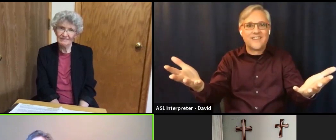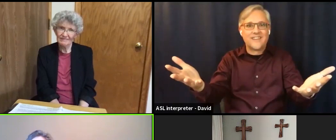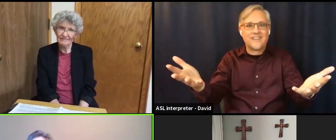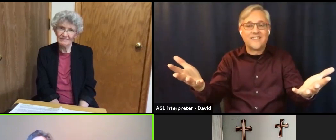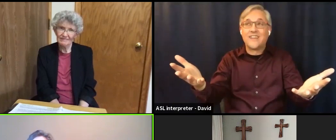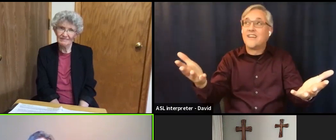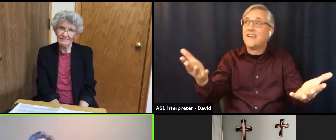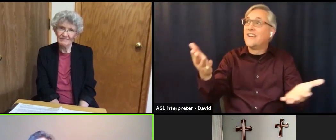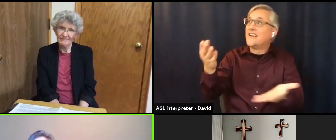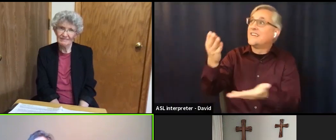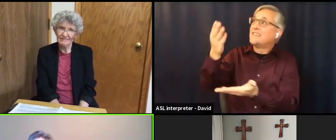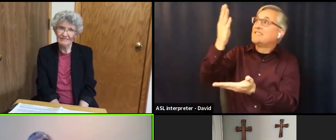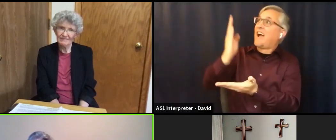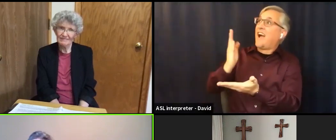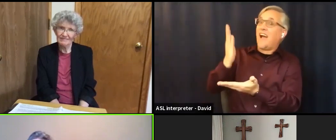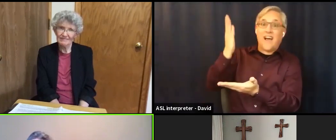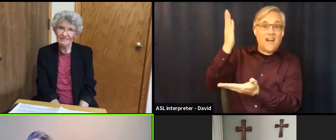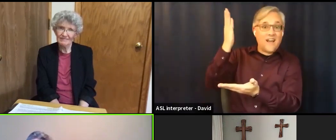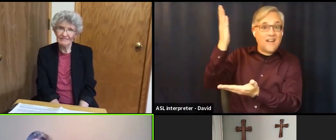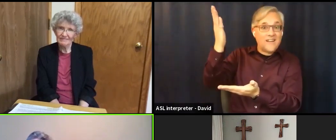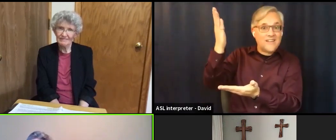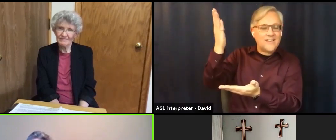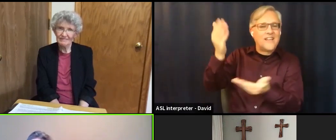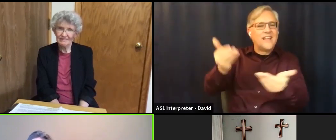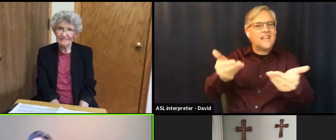God invites us in